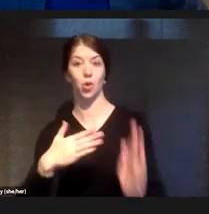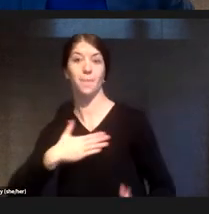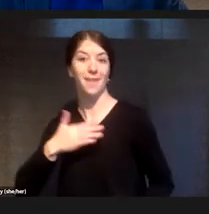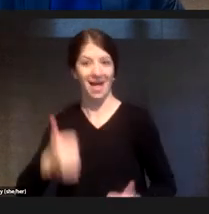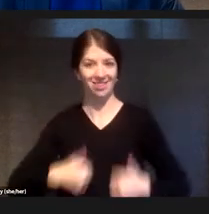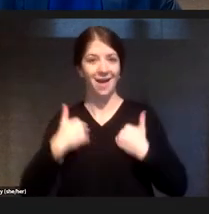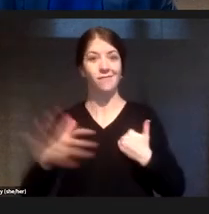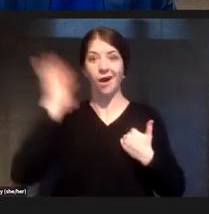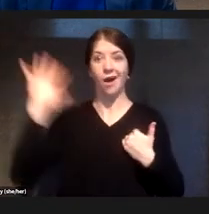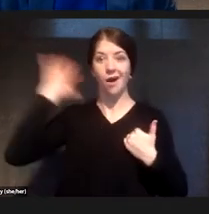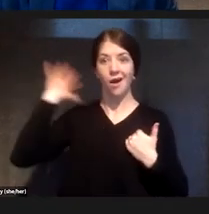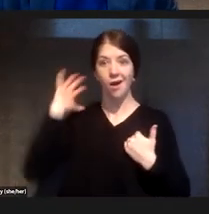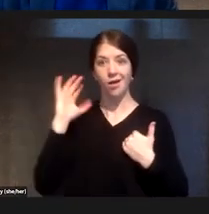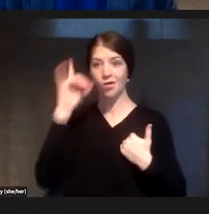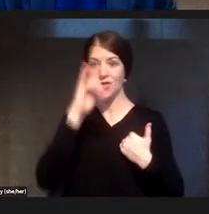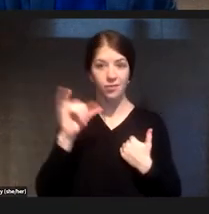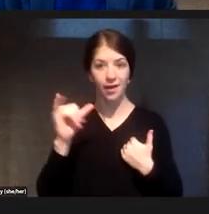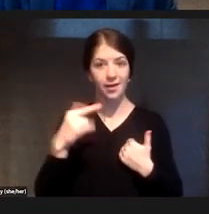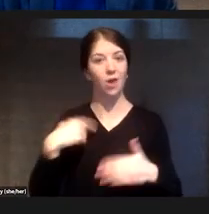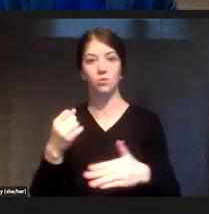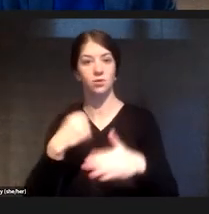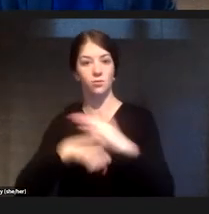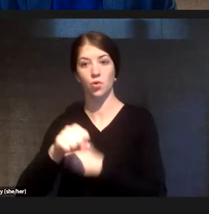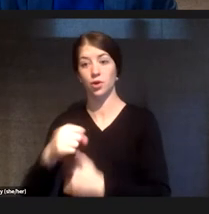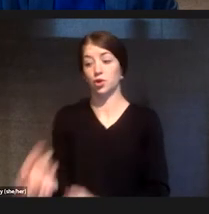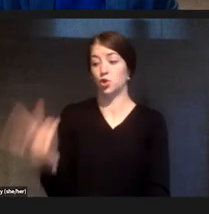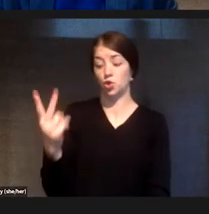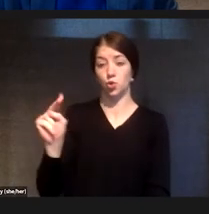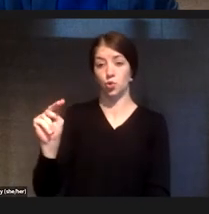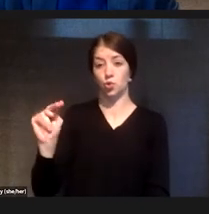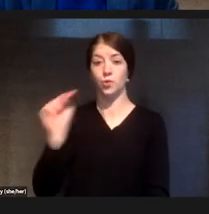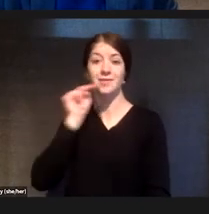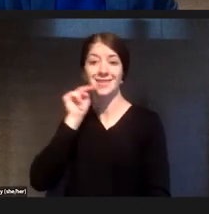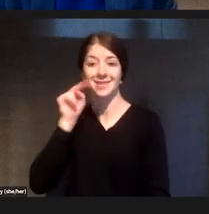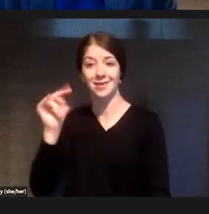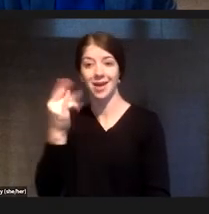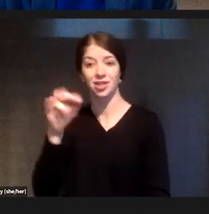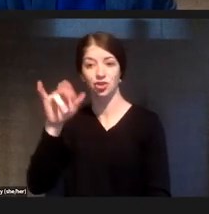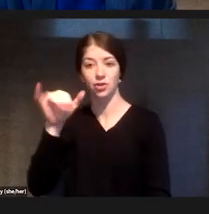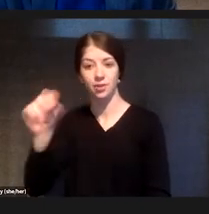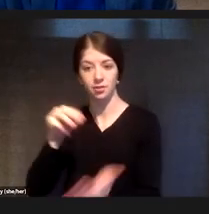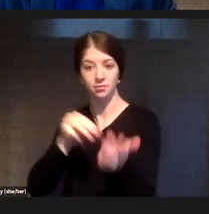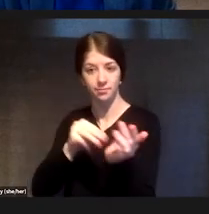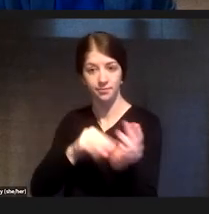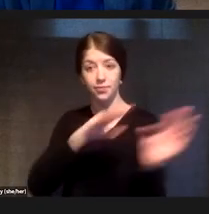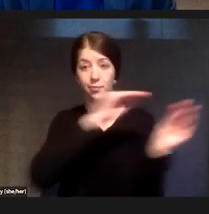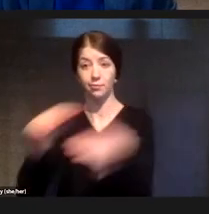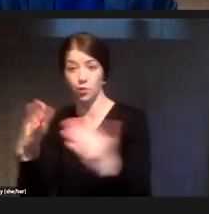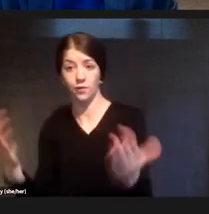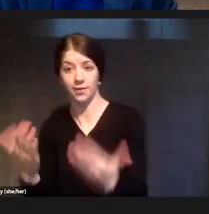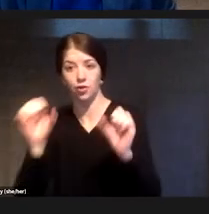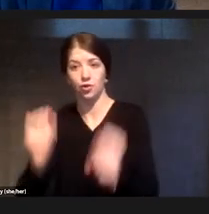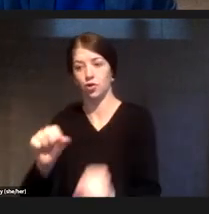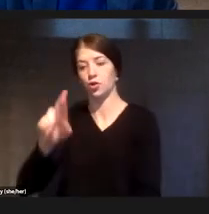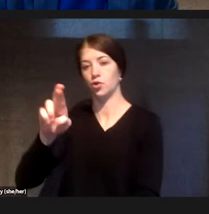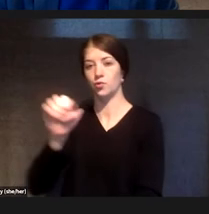used to be. I tell people that I was born to two Nigerian physician parents. We moved to this country for my parents to redo their residency training.